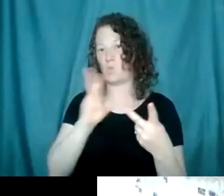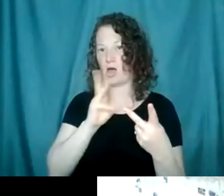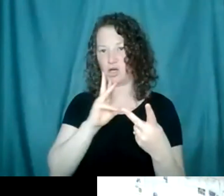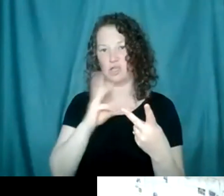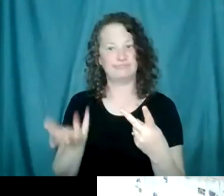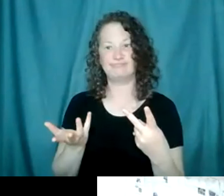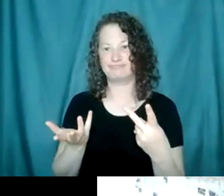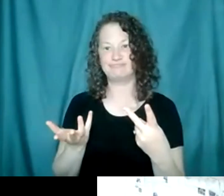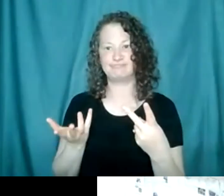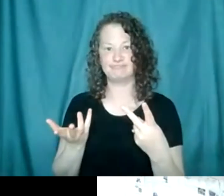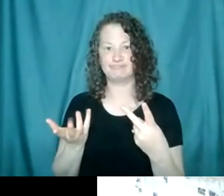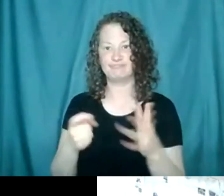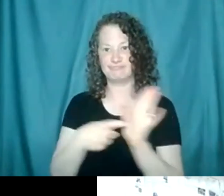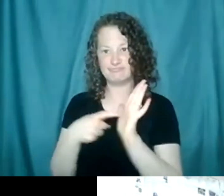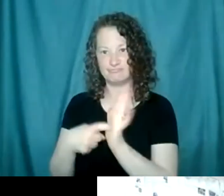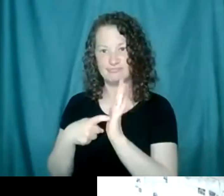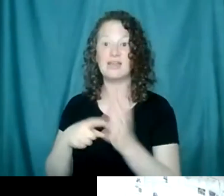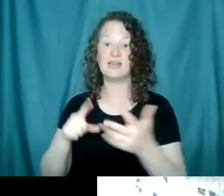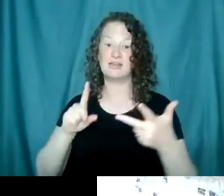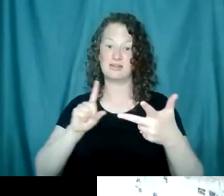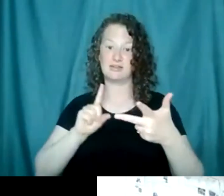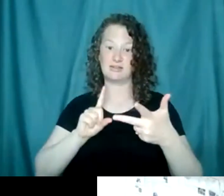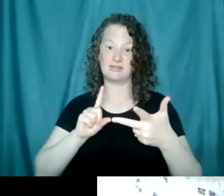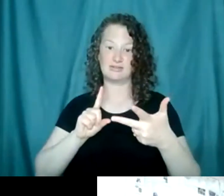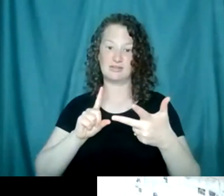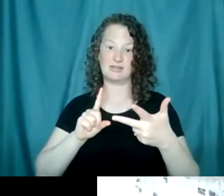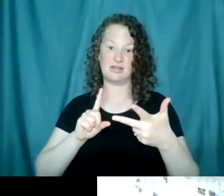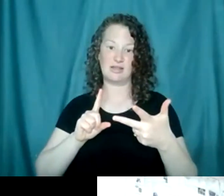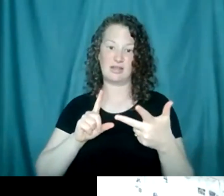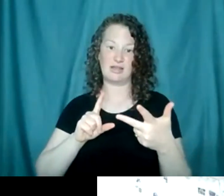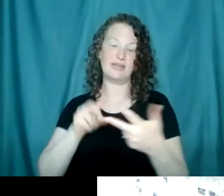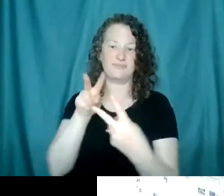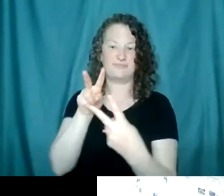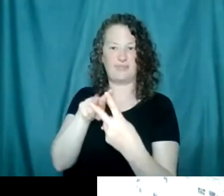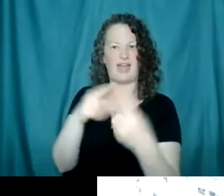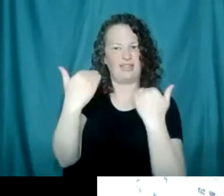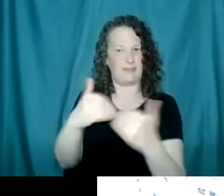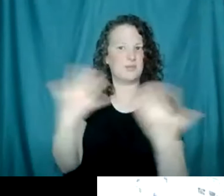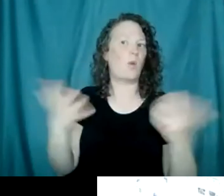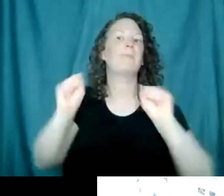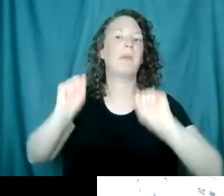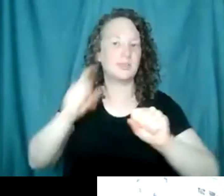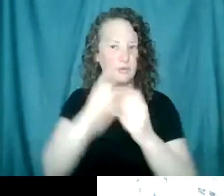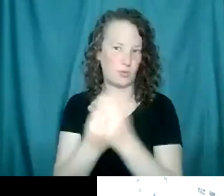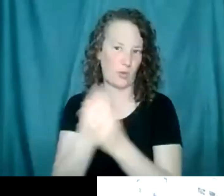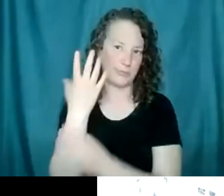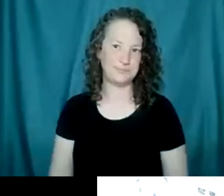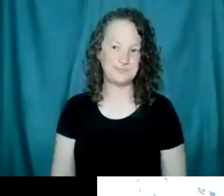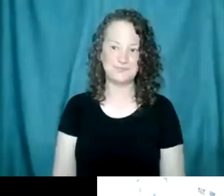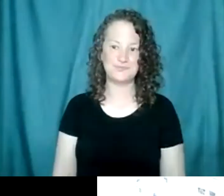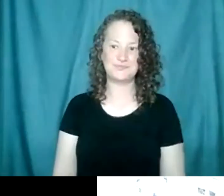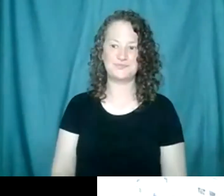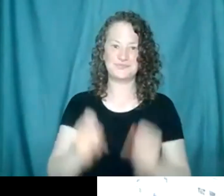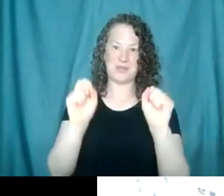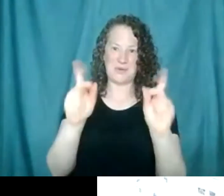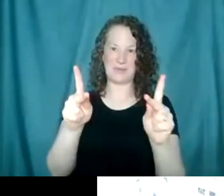content. Those would be major restrictions on what you can grow. Gotcha. Well, so the question Sarah likes